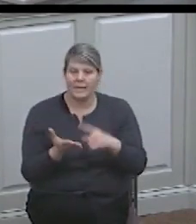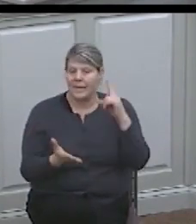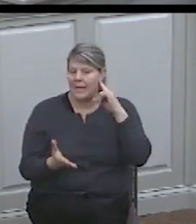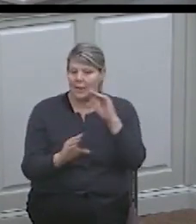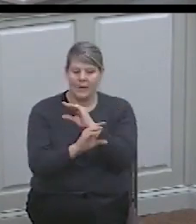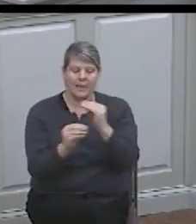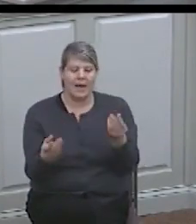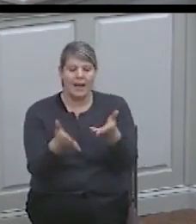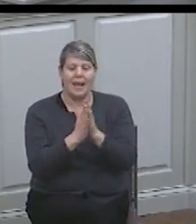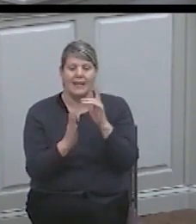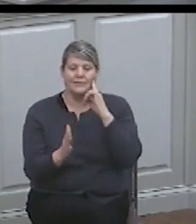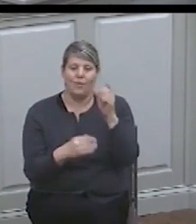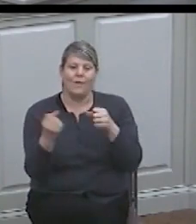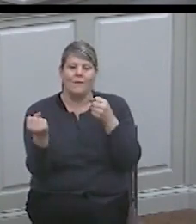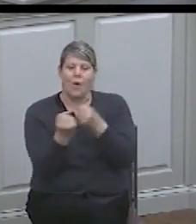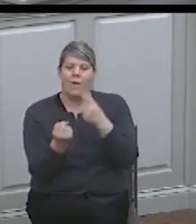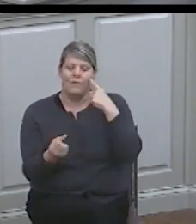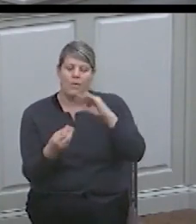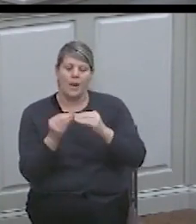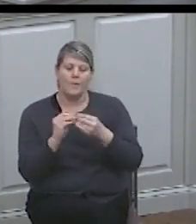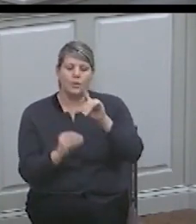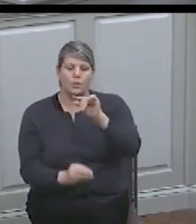I call for the vote. All in favor of Resolution